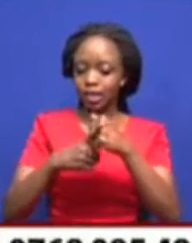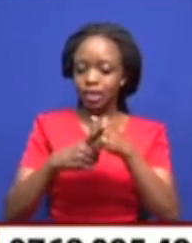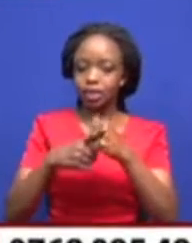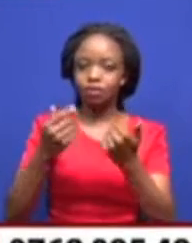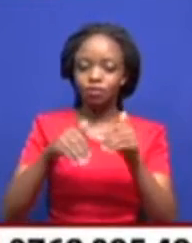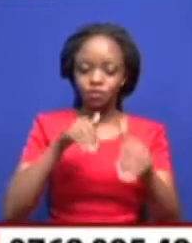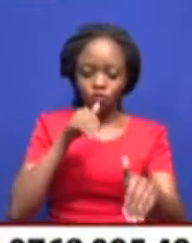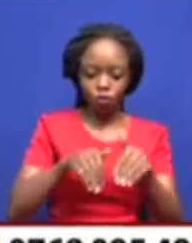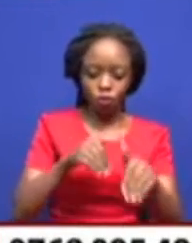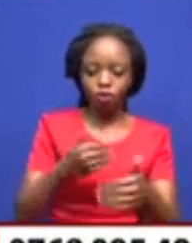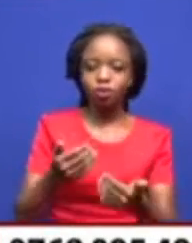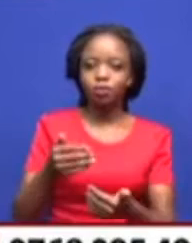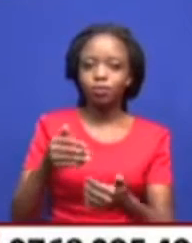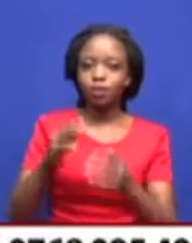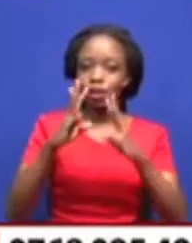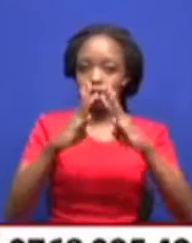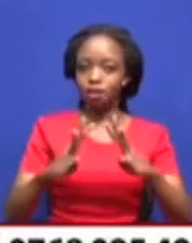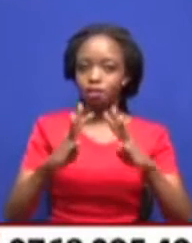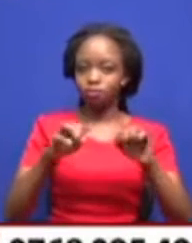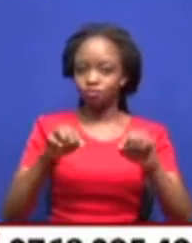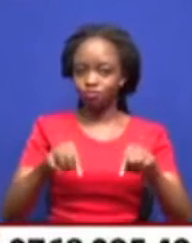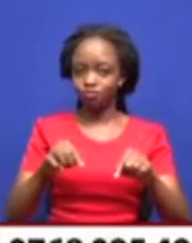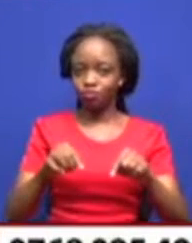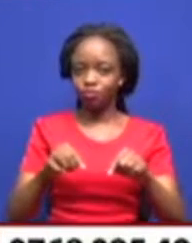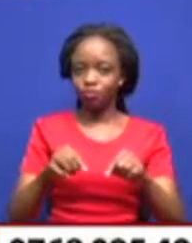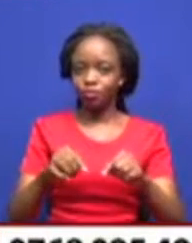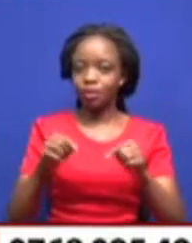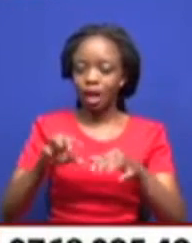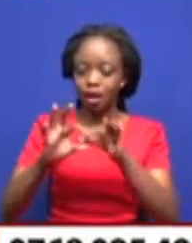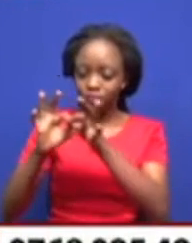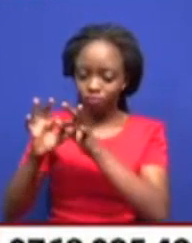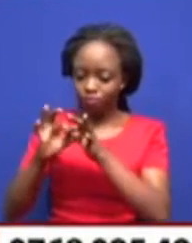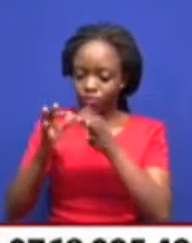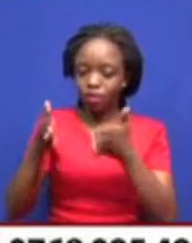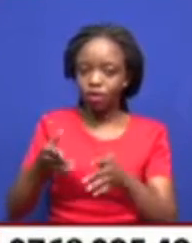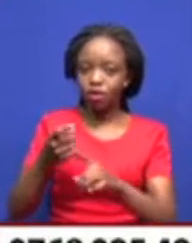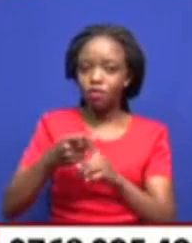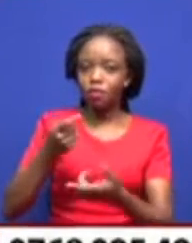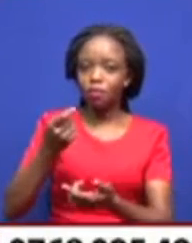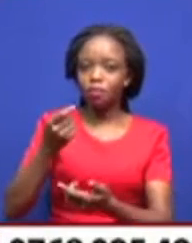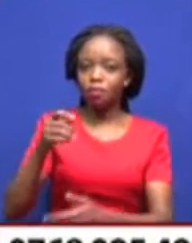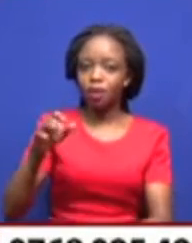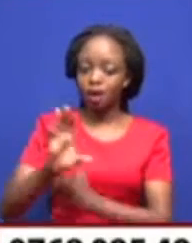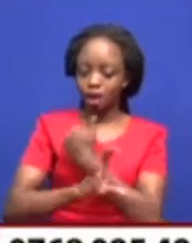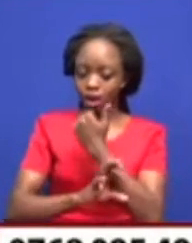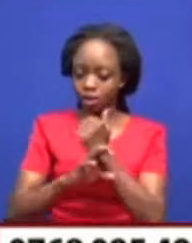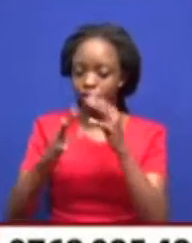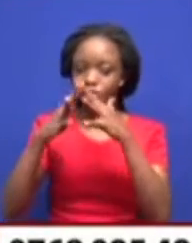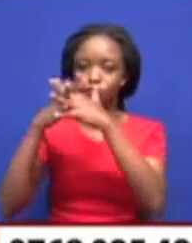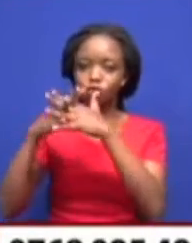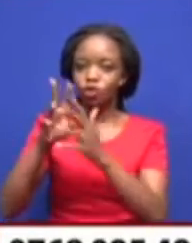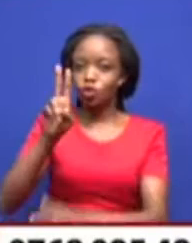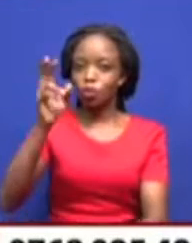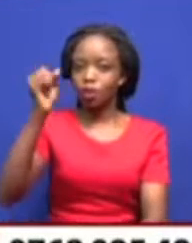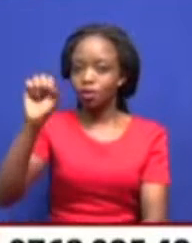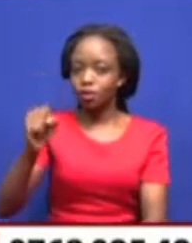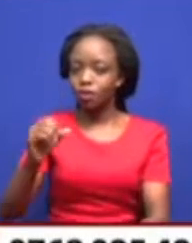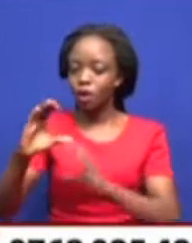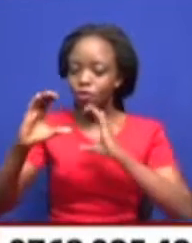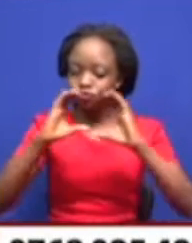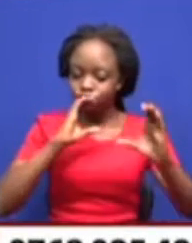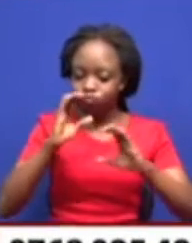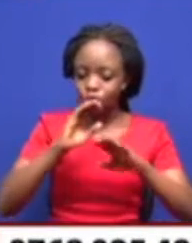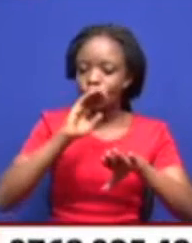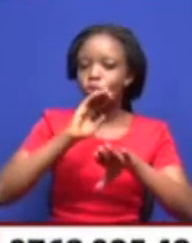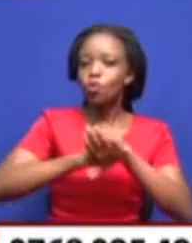elections due in August. And Saud Lulat joins me live from Minneapolis, Minnesota, in the USA for conversation on the